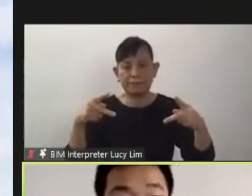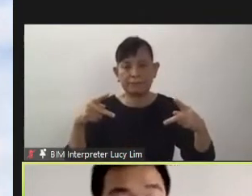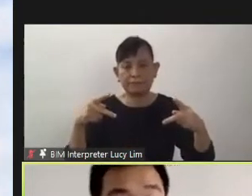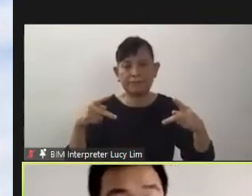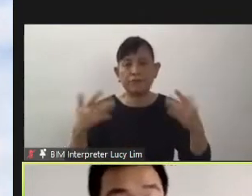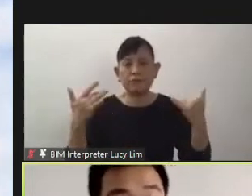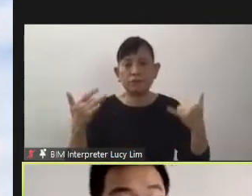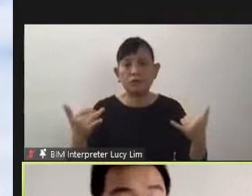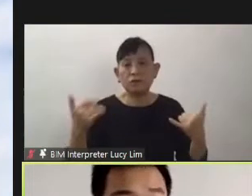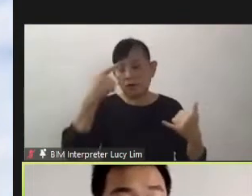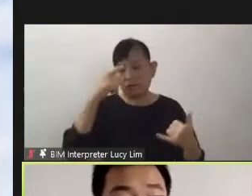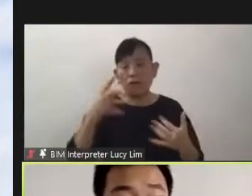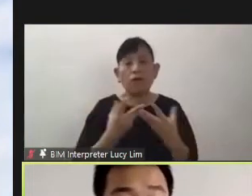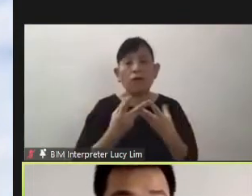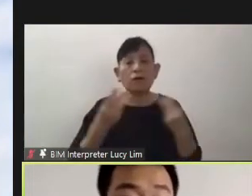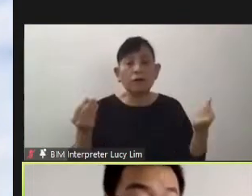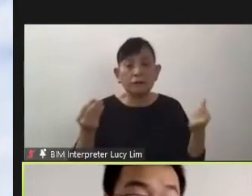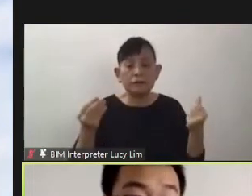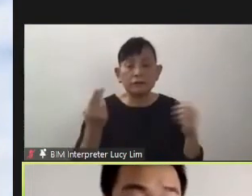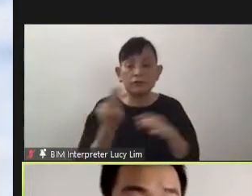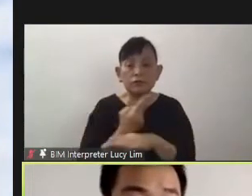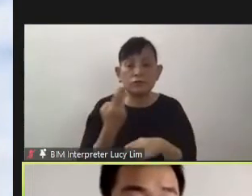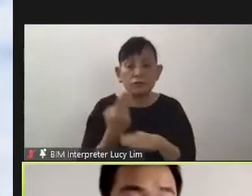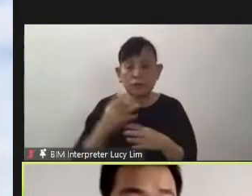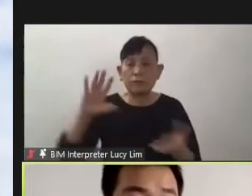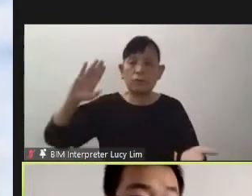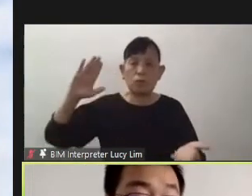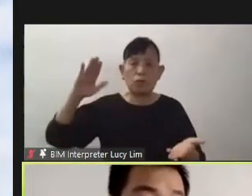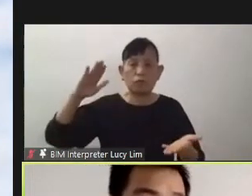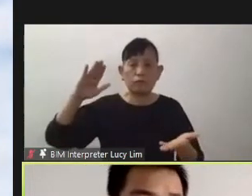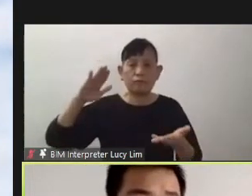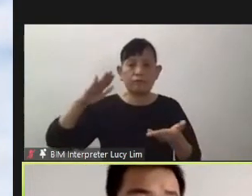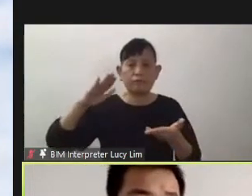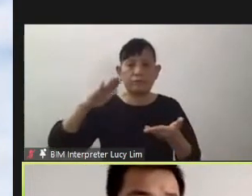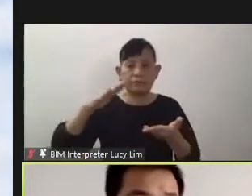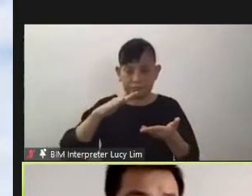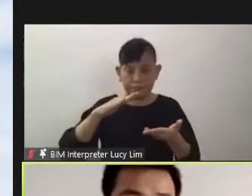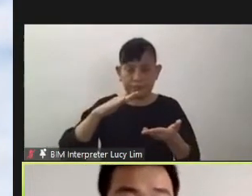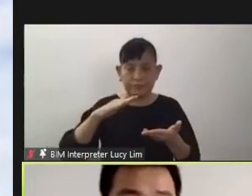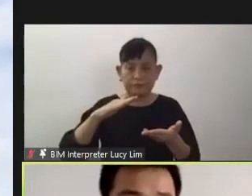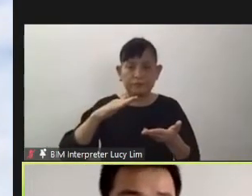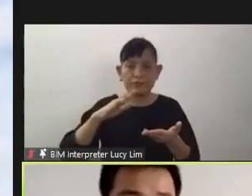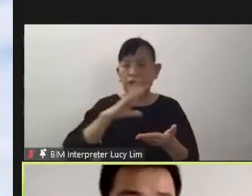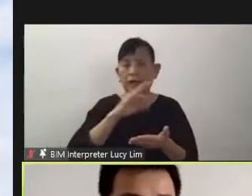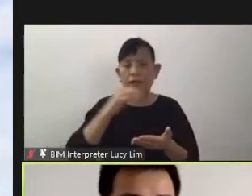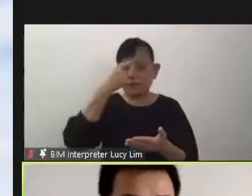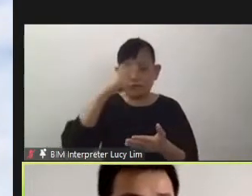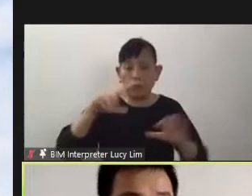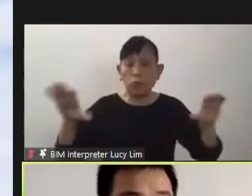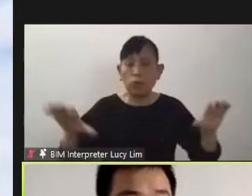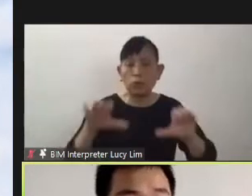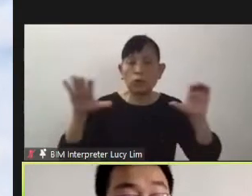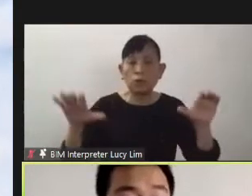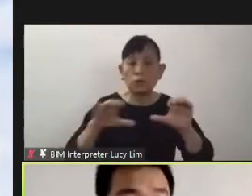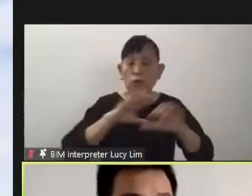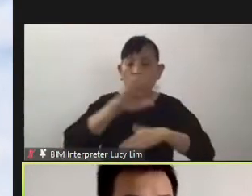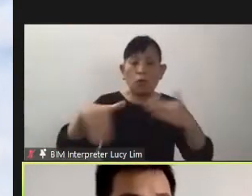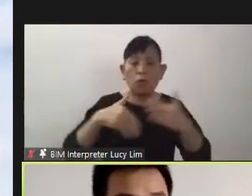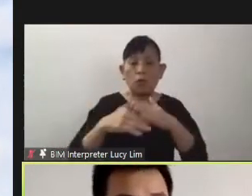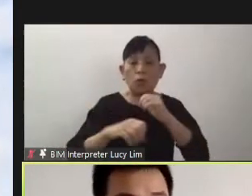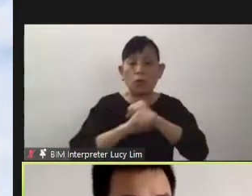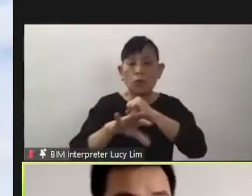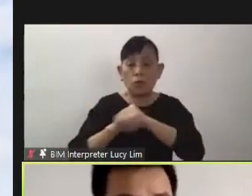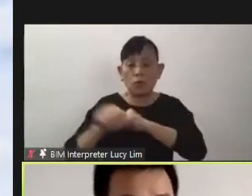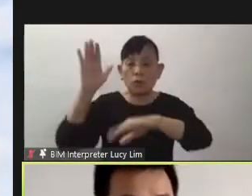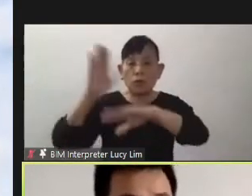solutions to all this overconsumption should be reduction. And last but not least, by doing all this campaign, we are calling the